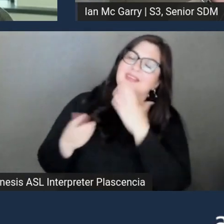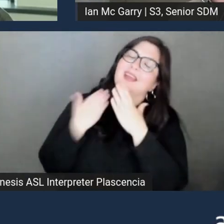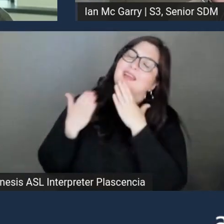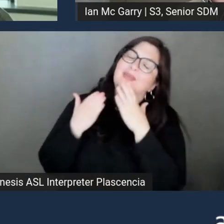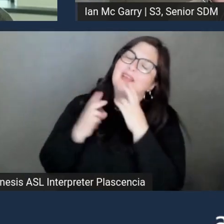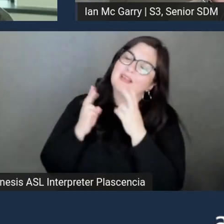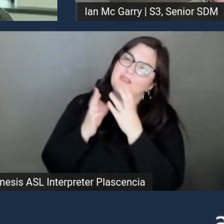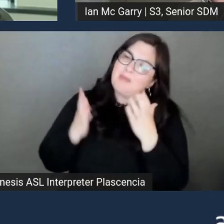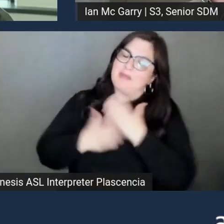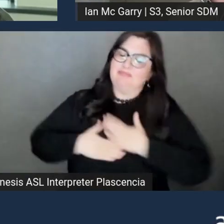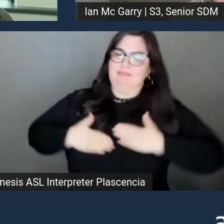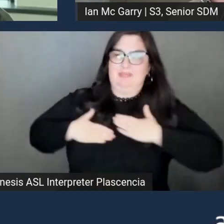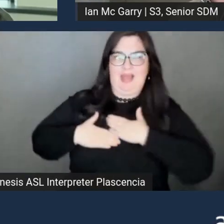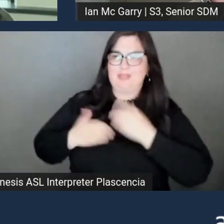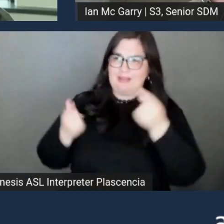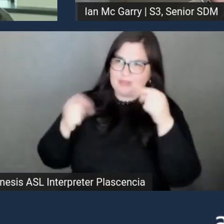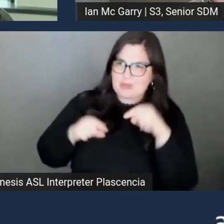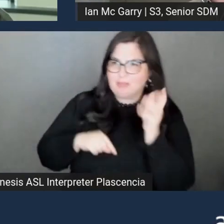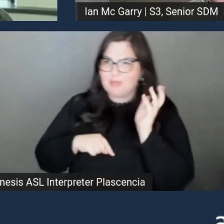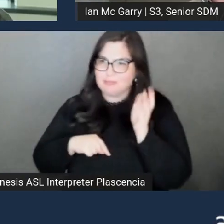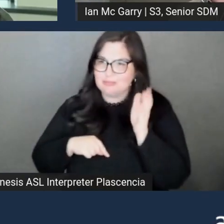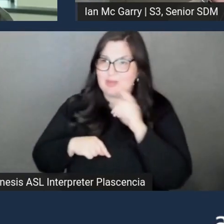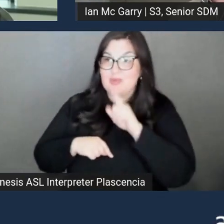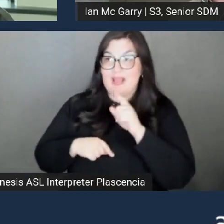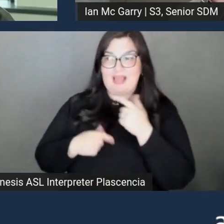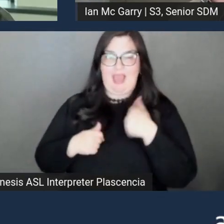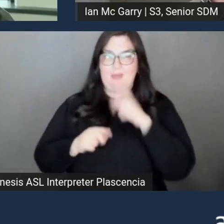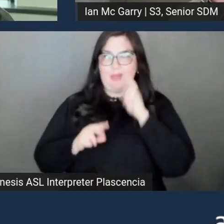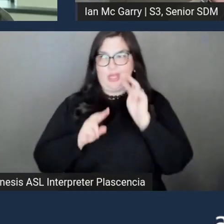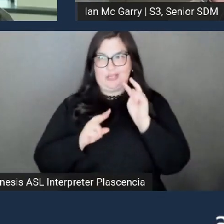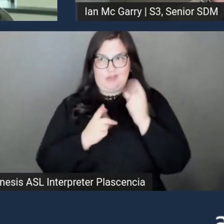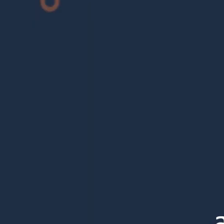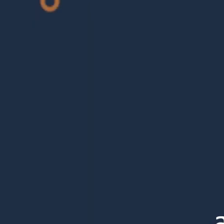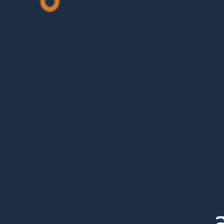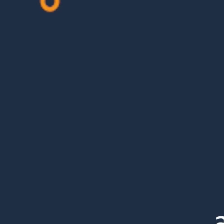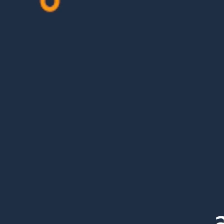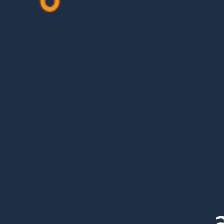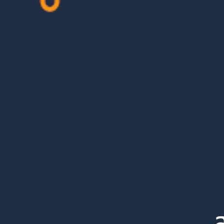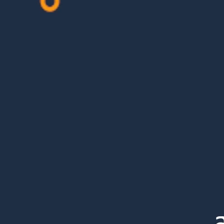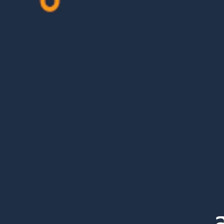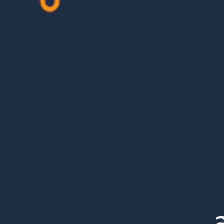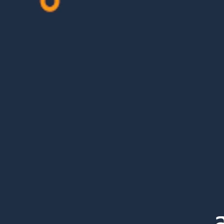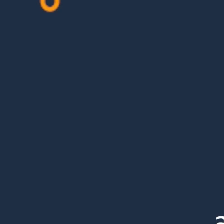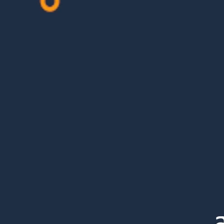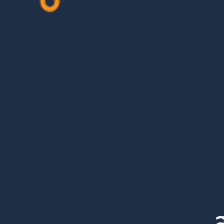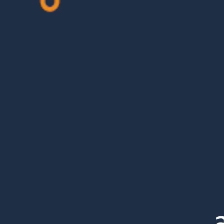been a pleasure to have you here. And I'm looking forward to actually trying this thing out. So thank you both.